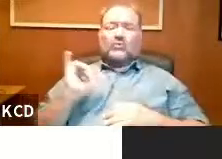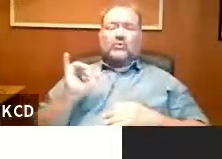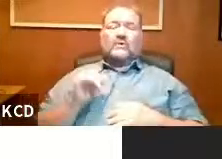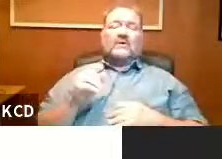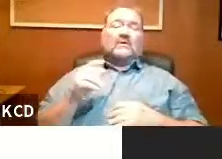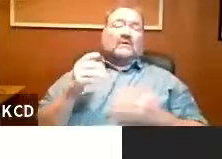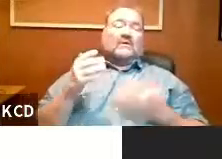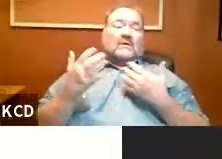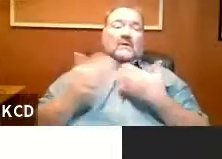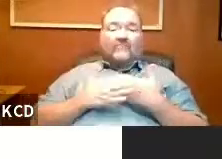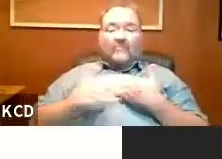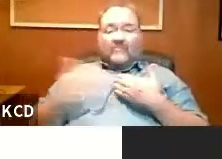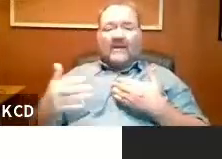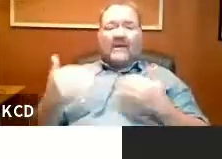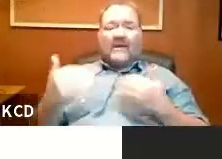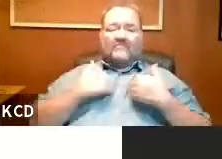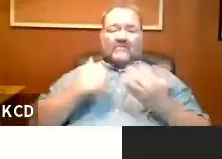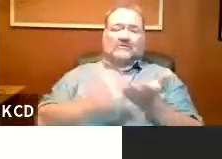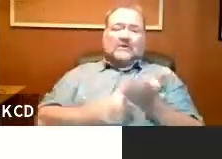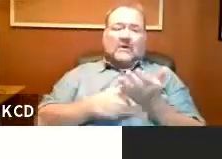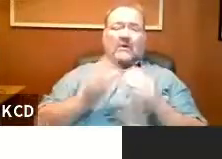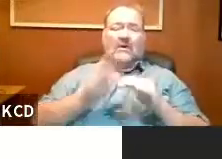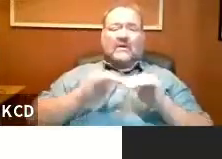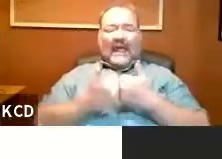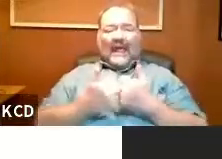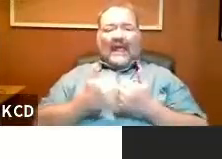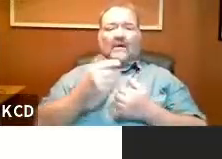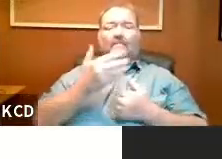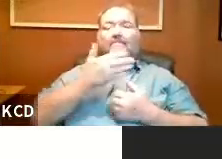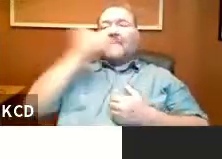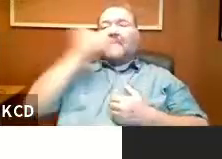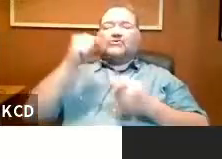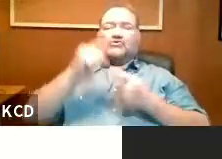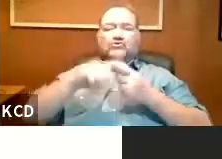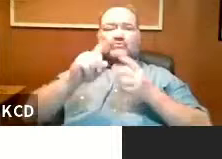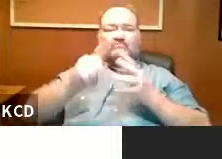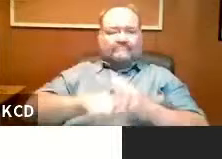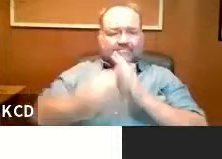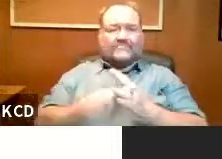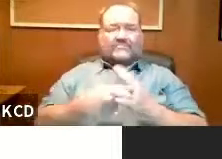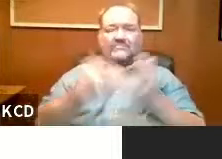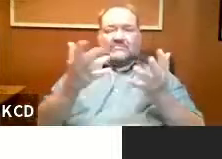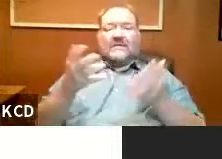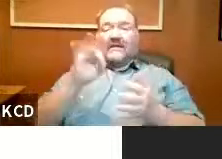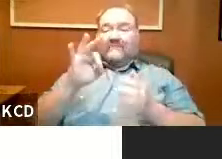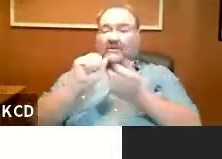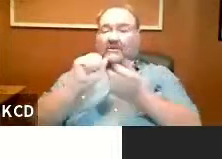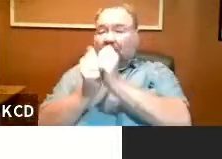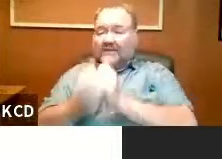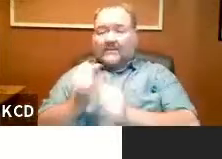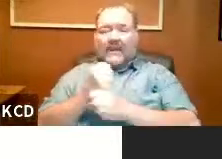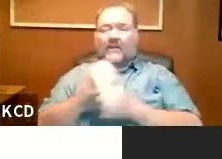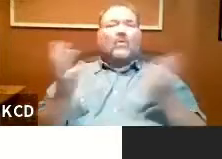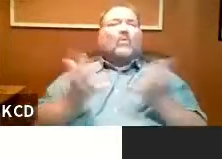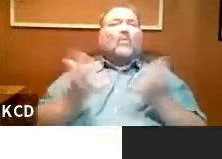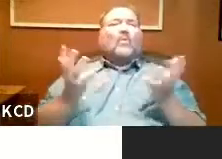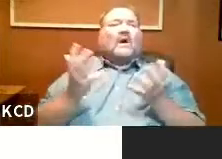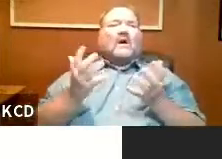then from there, we would want to have a discussion on how best to implement those, and if there were changes made, what order of